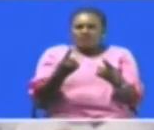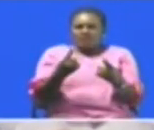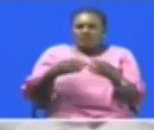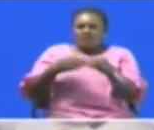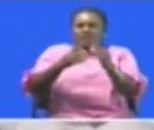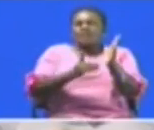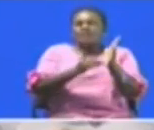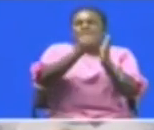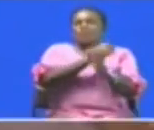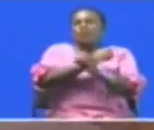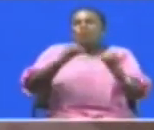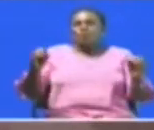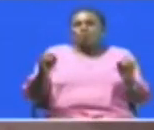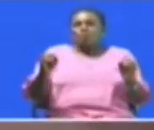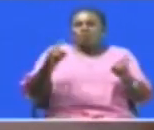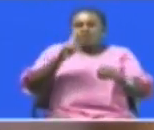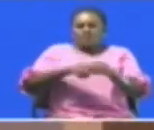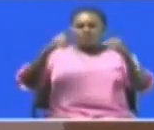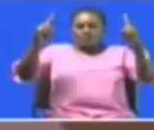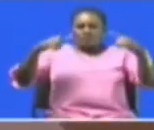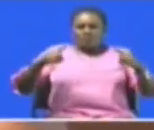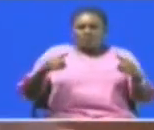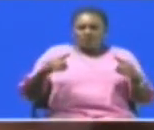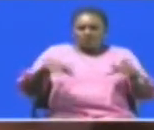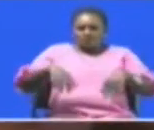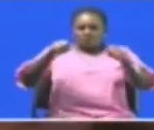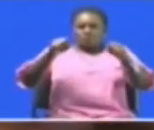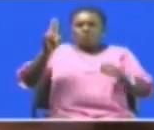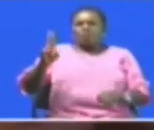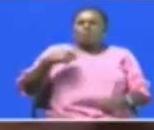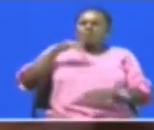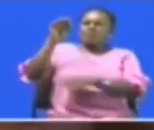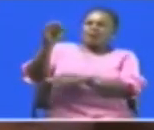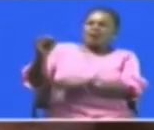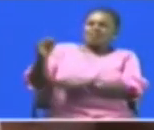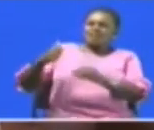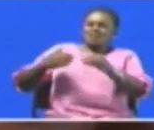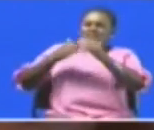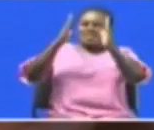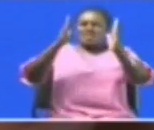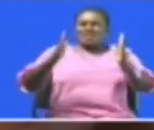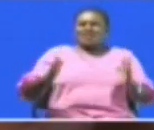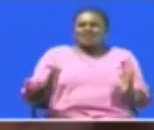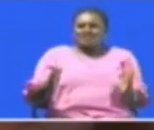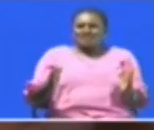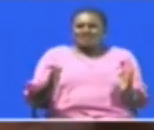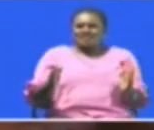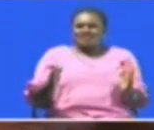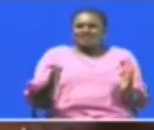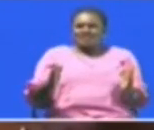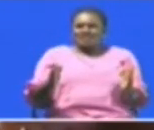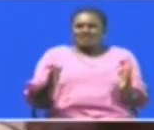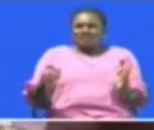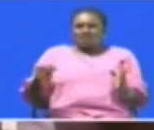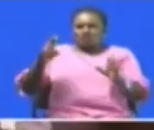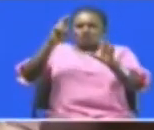steer development in Kenya should he succeed President Uhuru Kenyatta. Nataka kuomba viongozi wale ambao